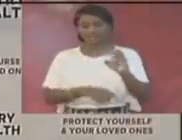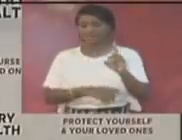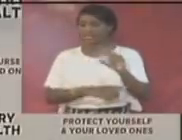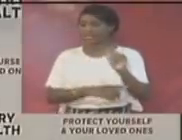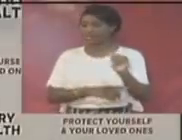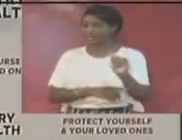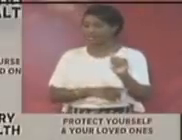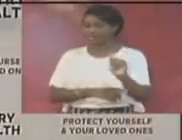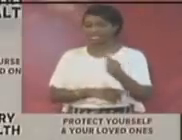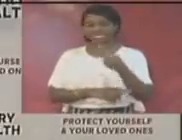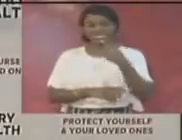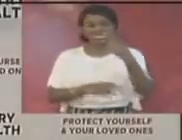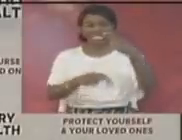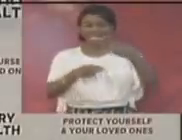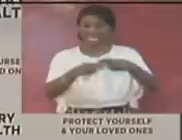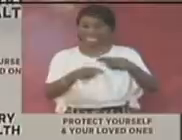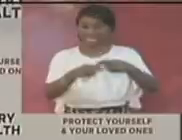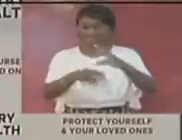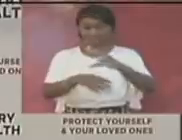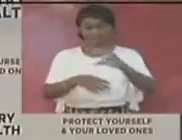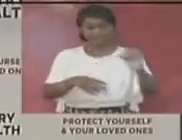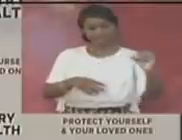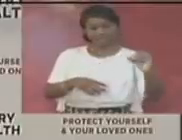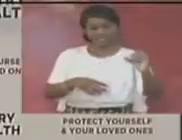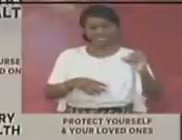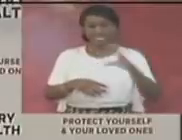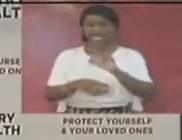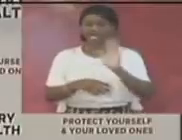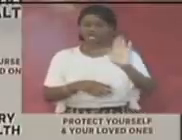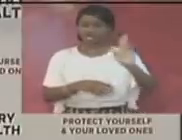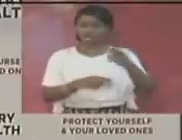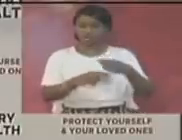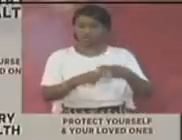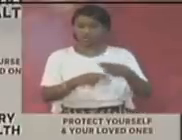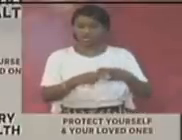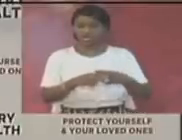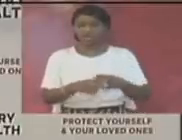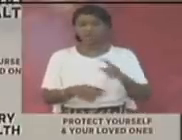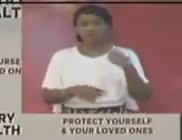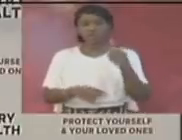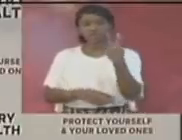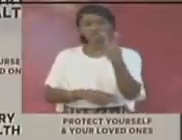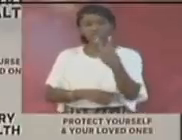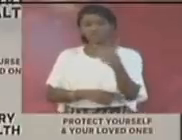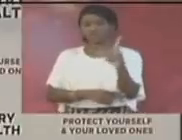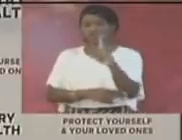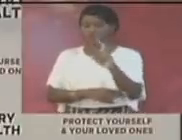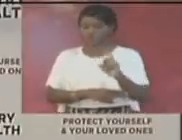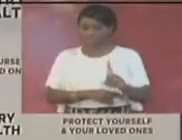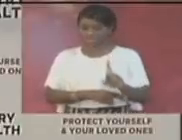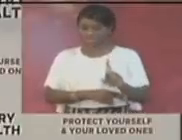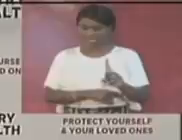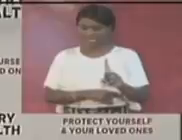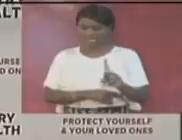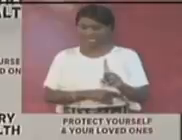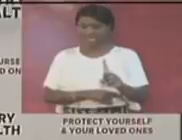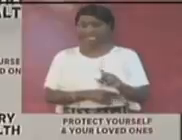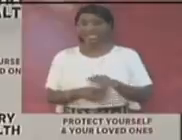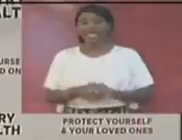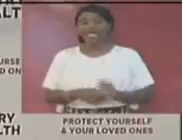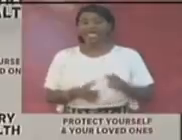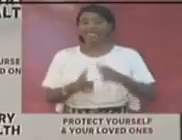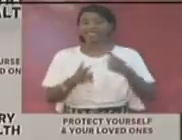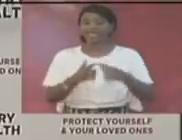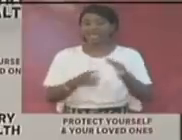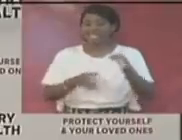please begin by stating your name and the name of the media house that you represent. We ask for 2 brief questions, please. Of course, as you know, we will come